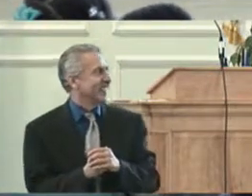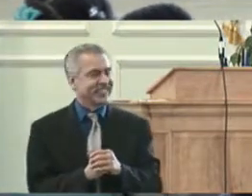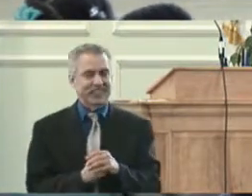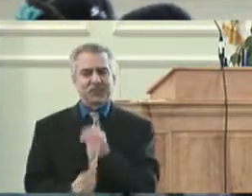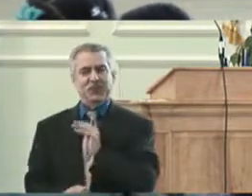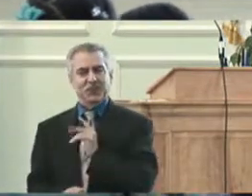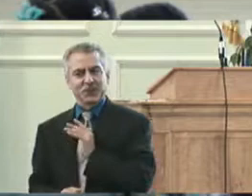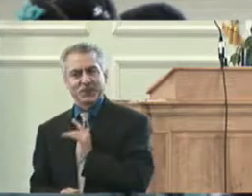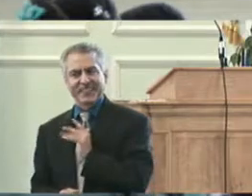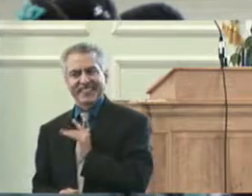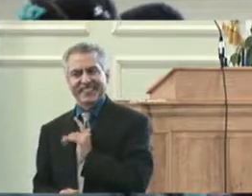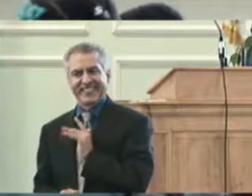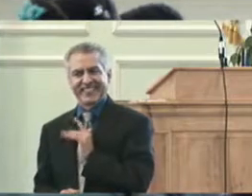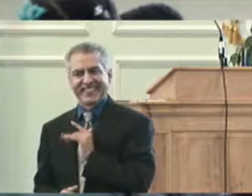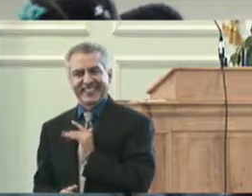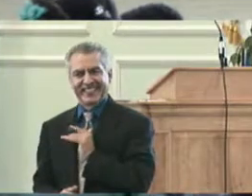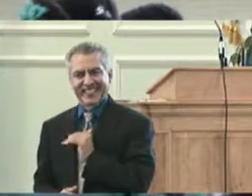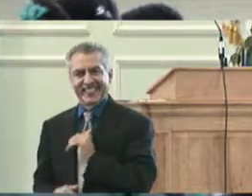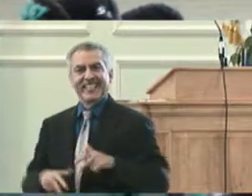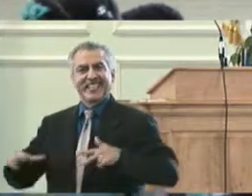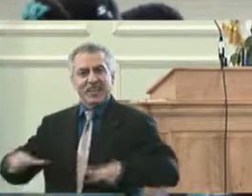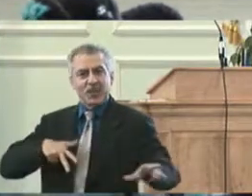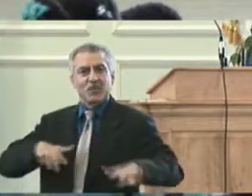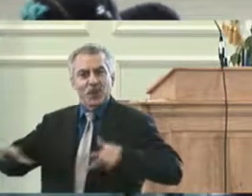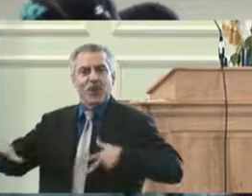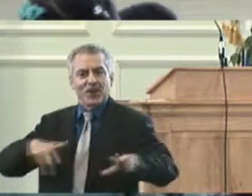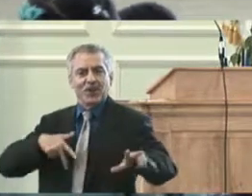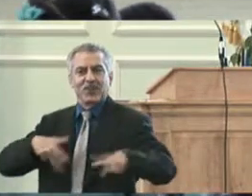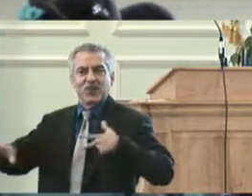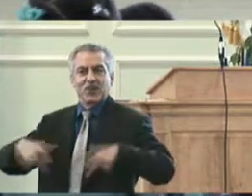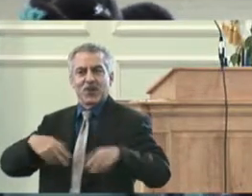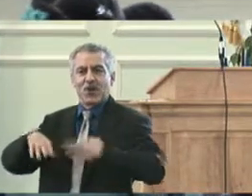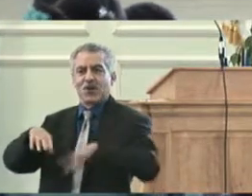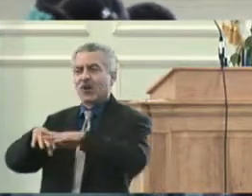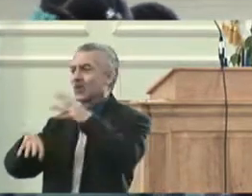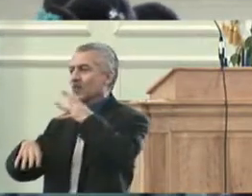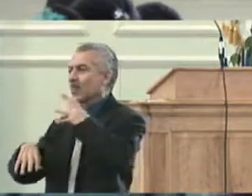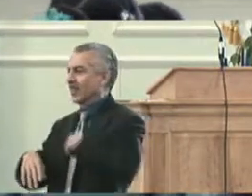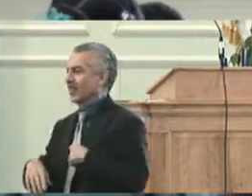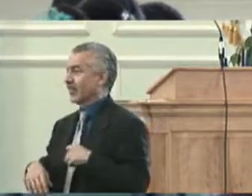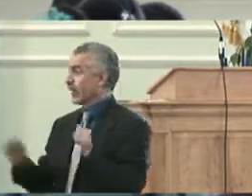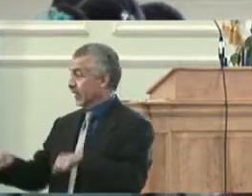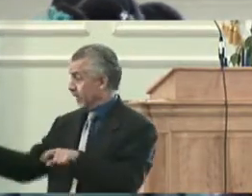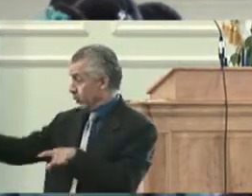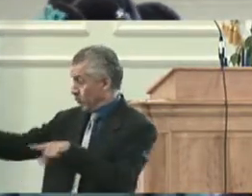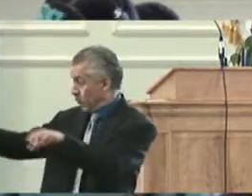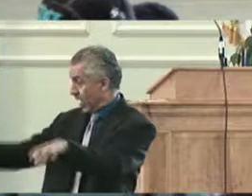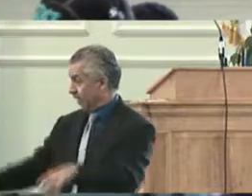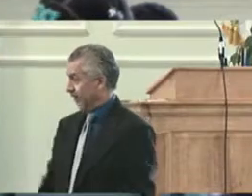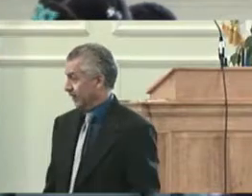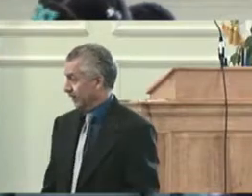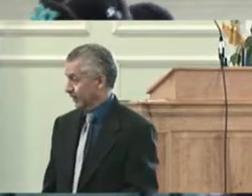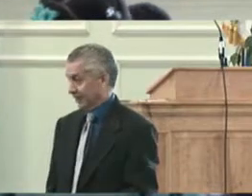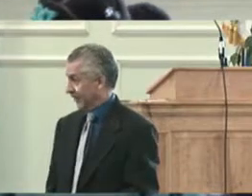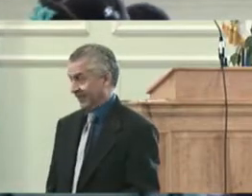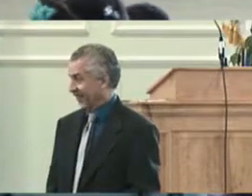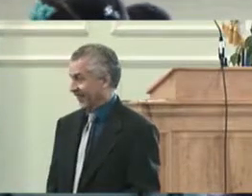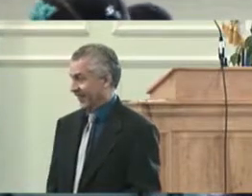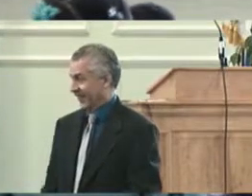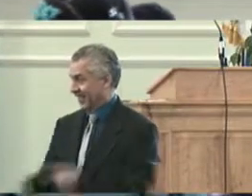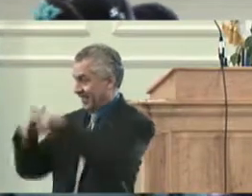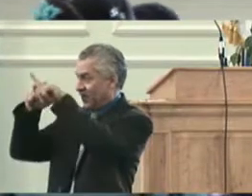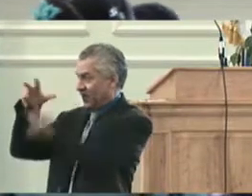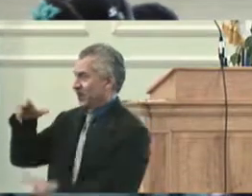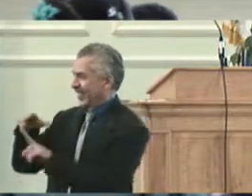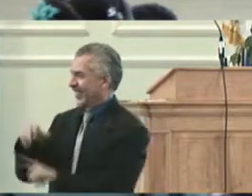cool? It seems like they can walk on water. Can we walk on water? No, we can't. How is it that it's possible